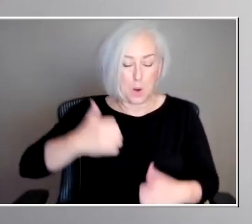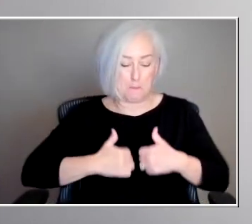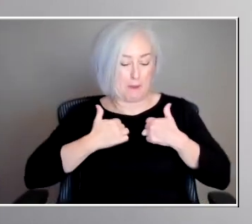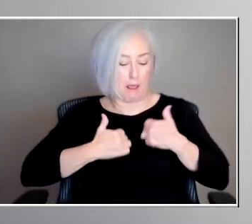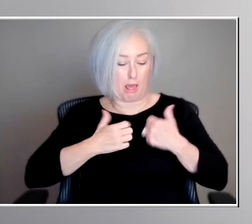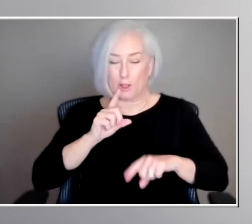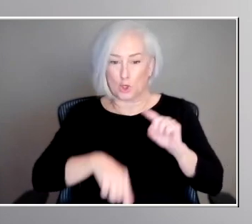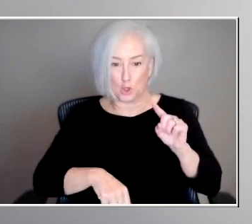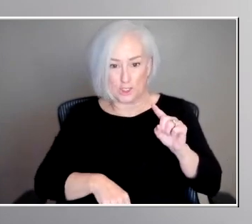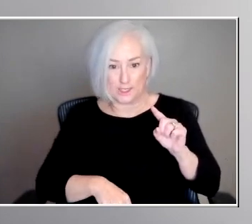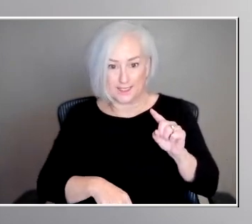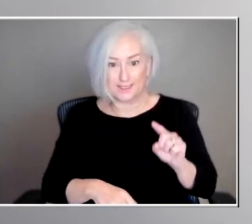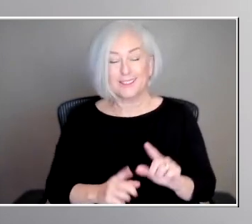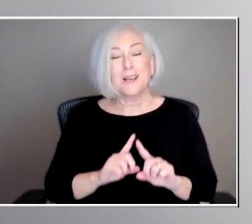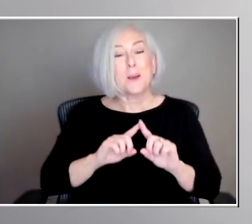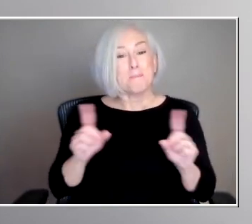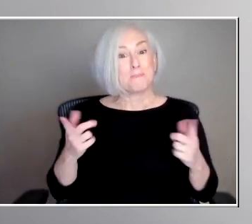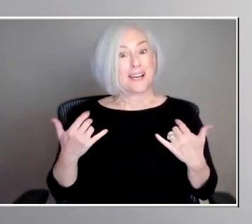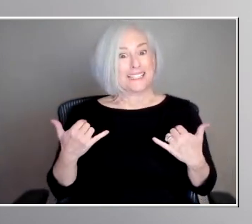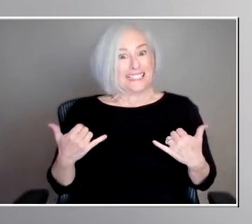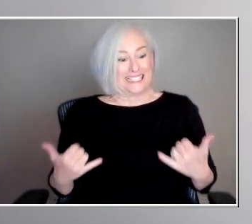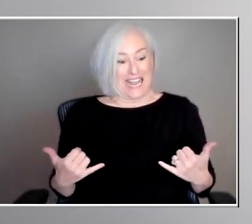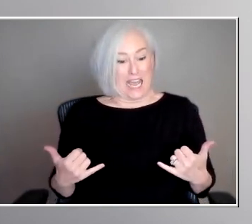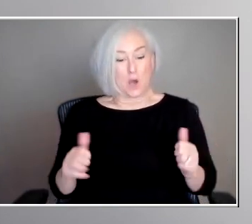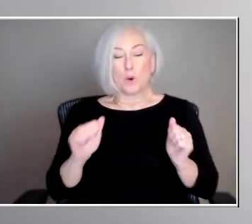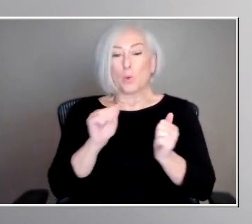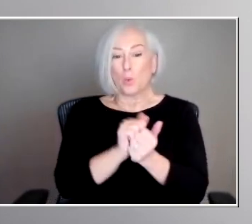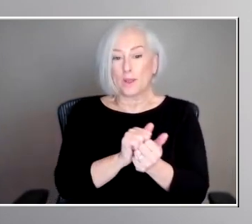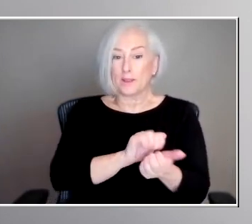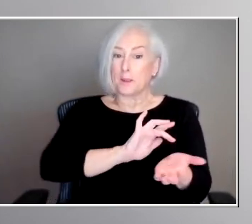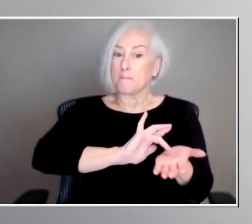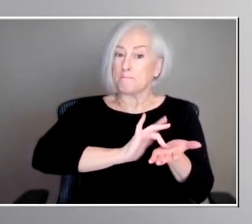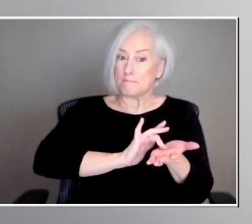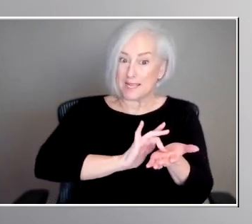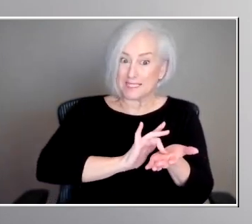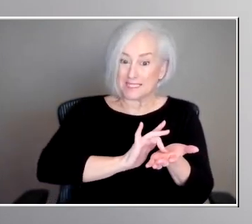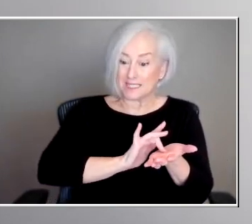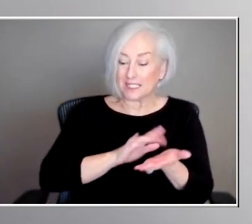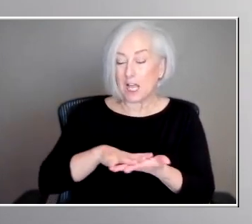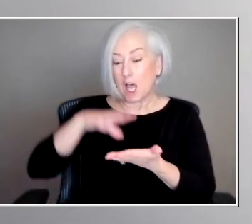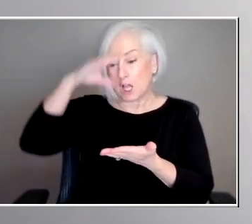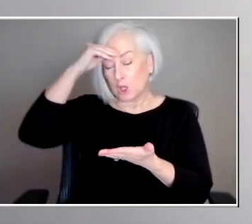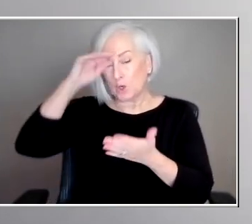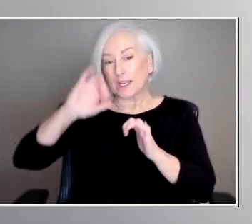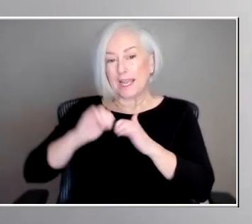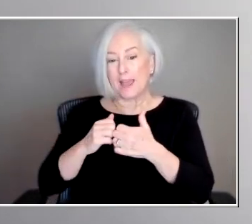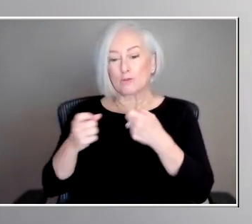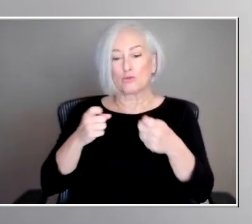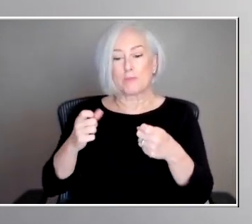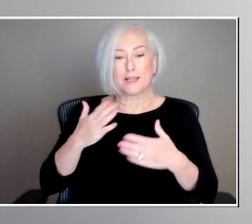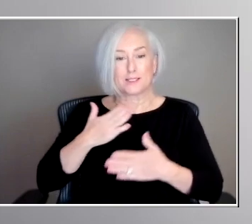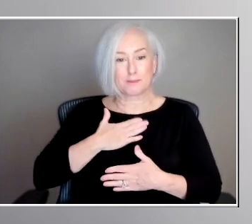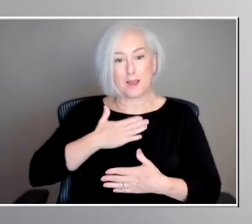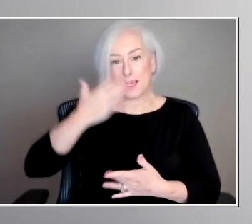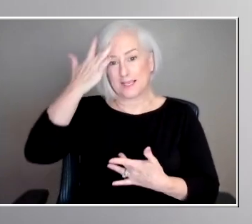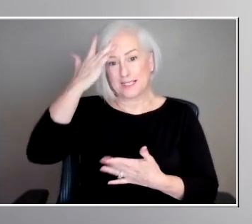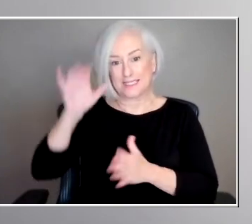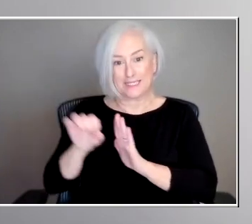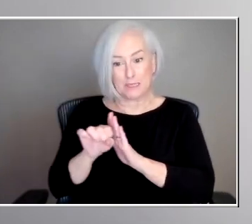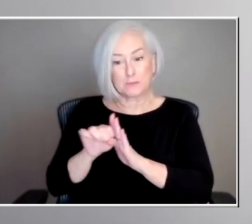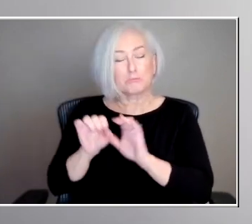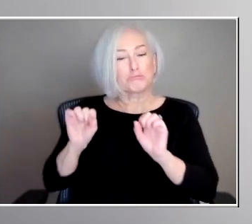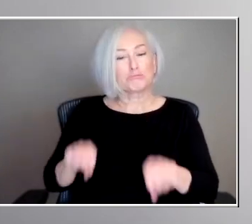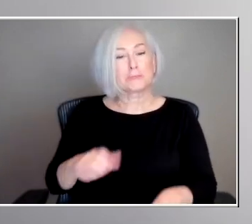But thankfully now, with the combination of the medication and learning to manage my symptoms, I'm able to do that. But I have